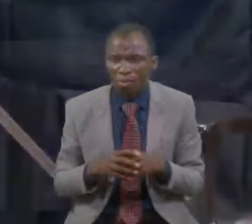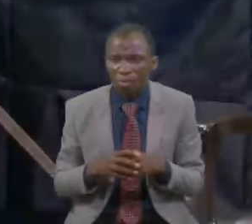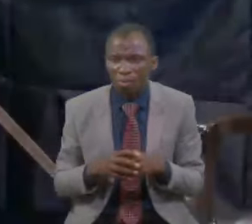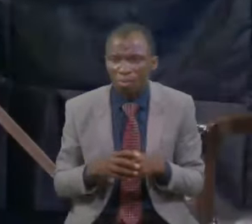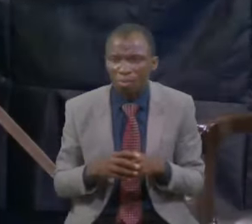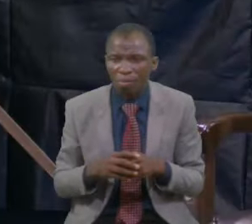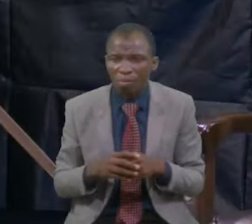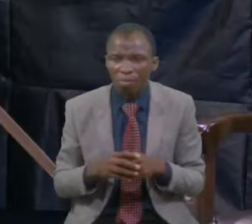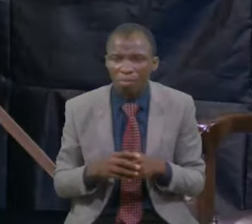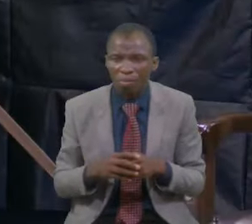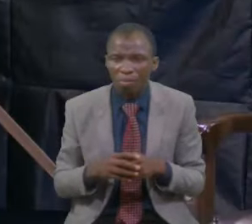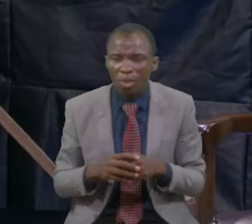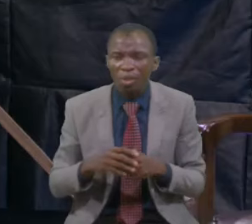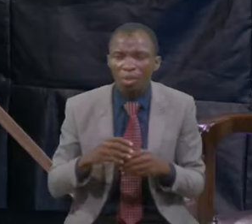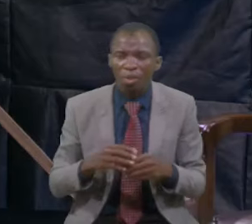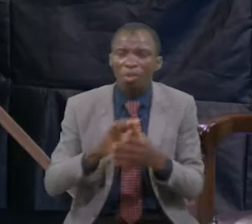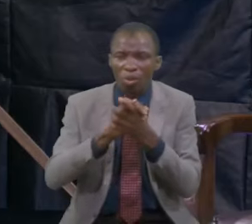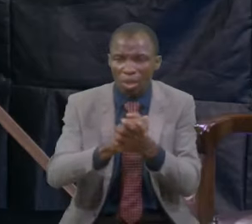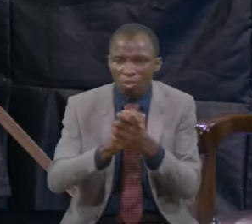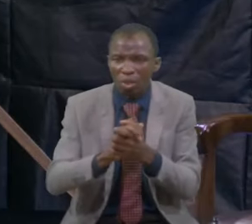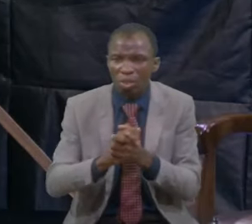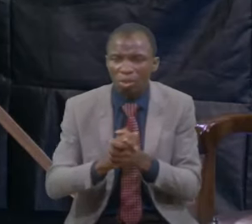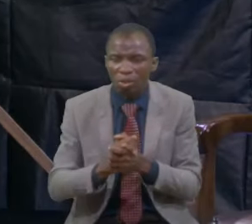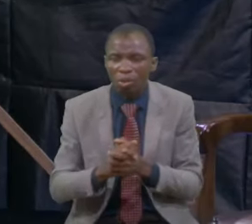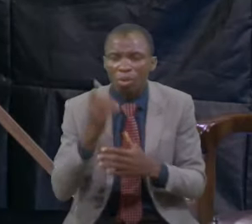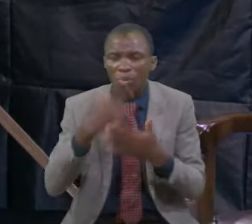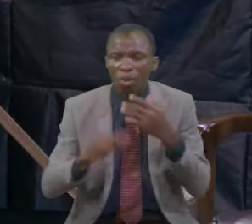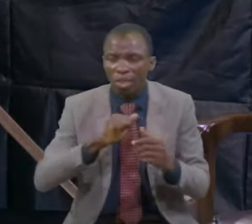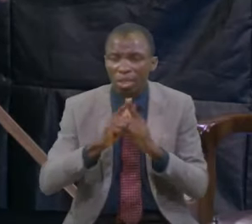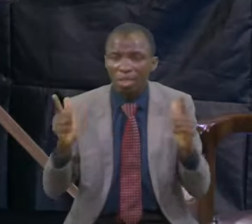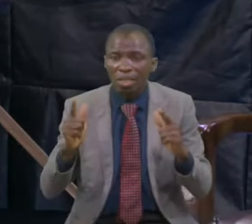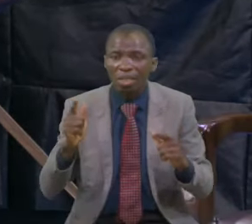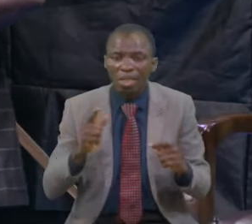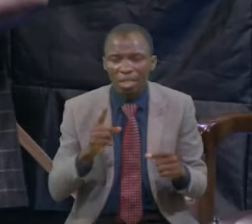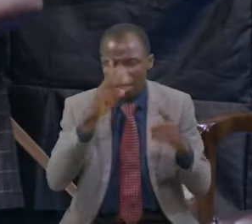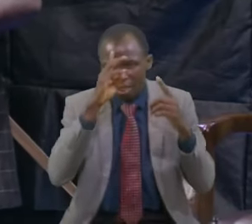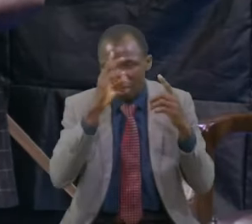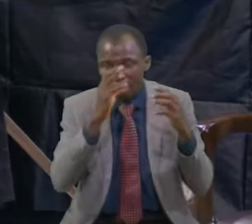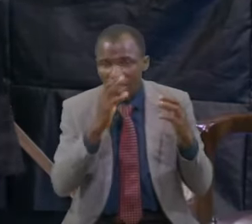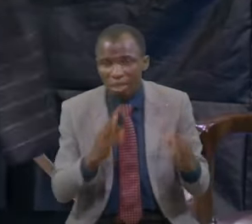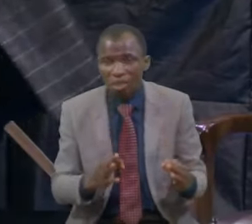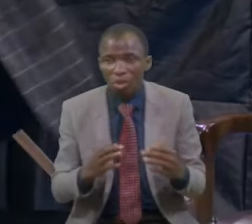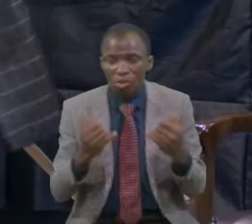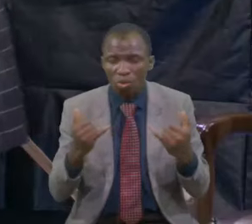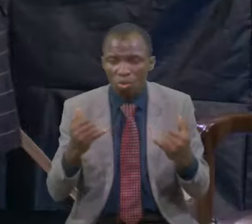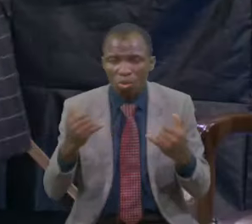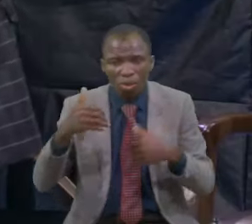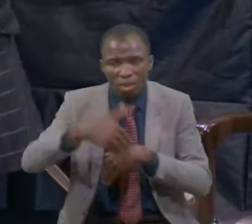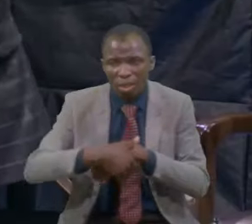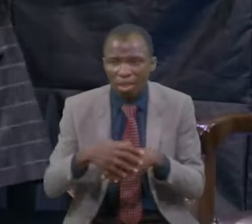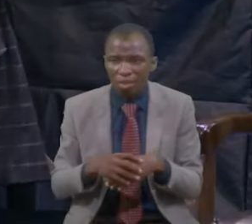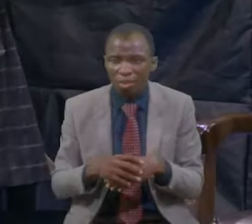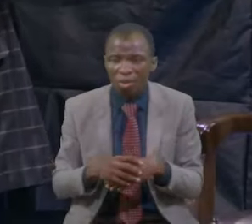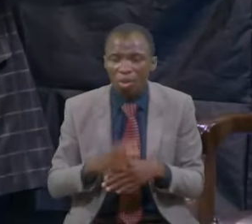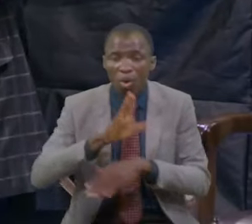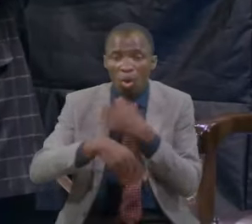Congratulations. What a great decision tonight. I say congratulations. All who raised up their hands